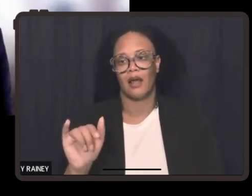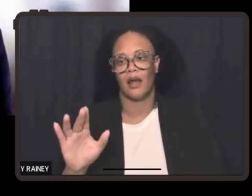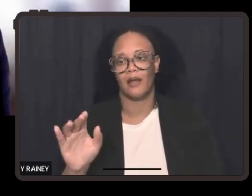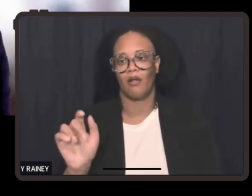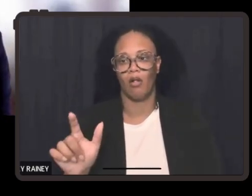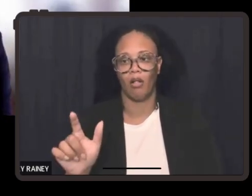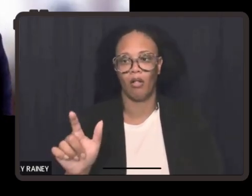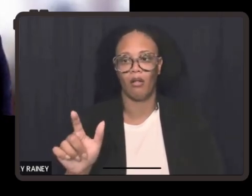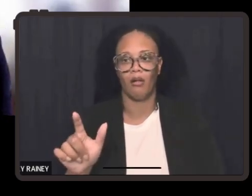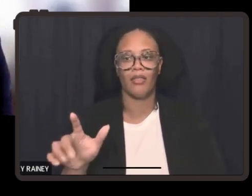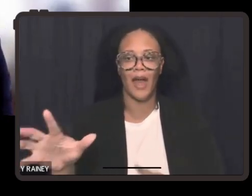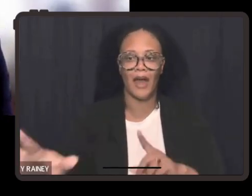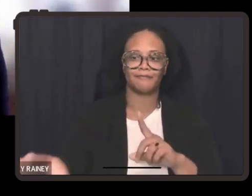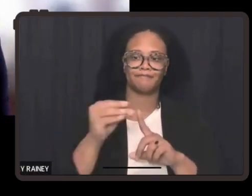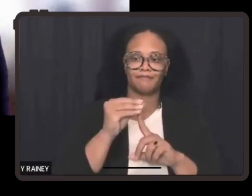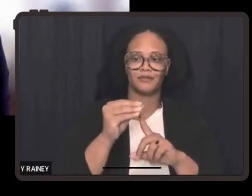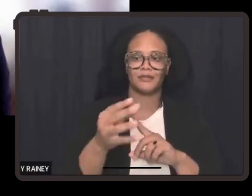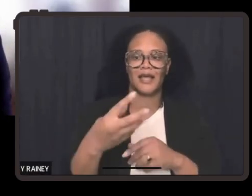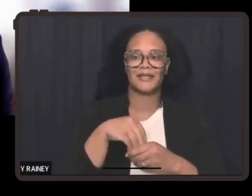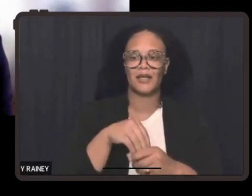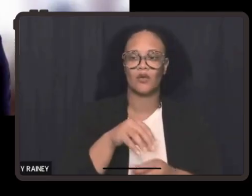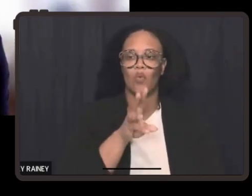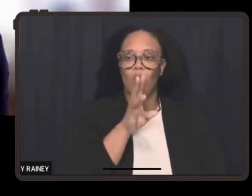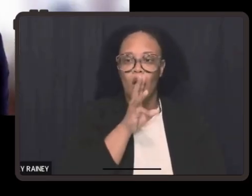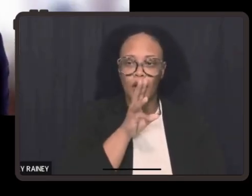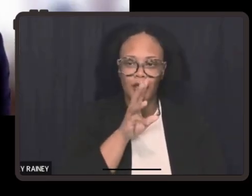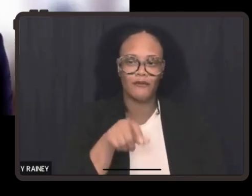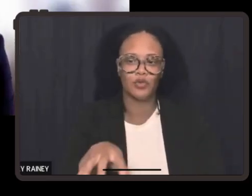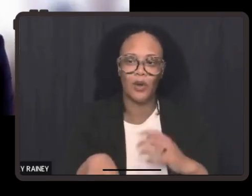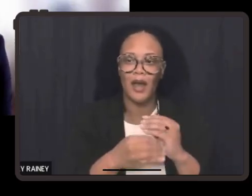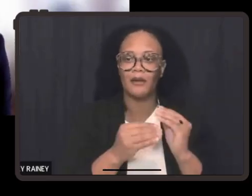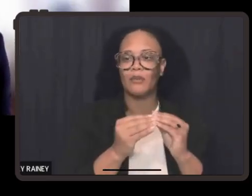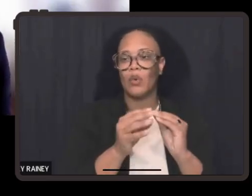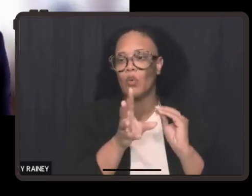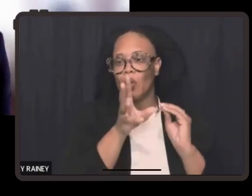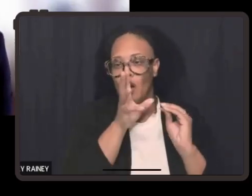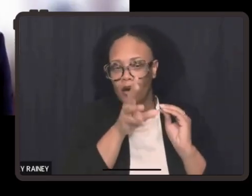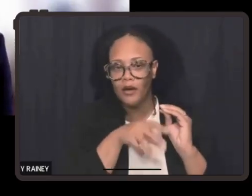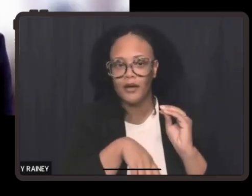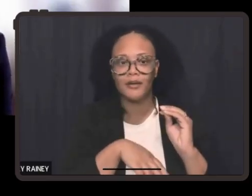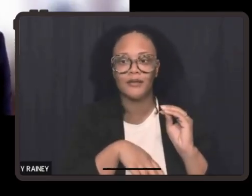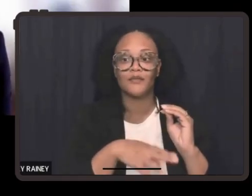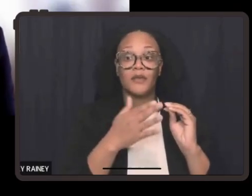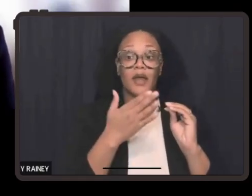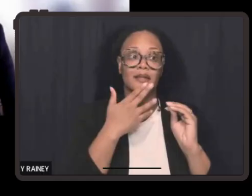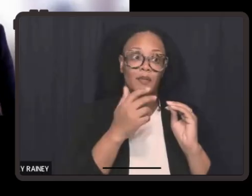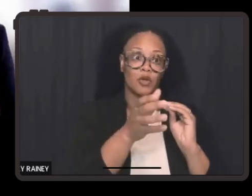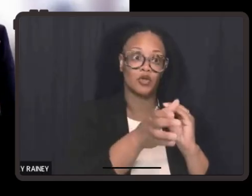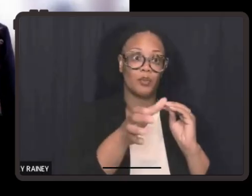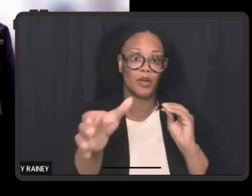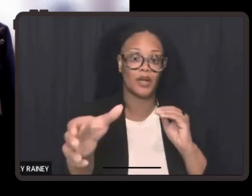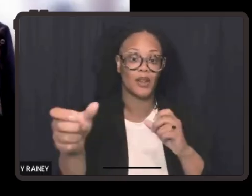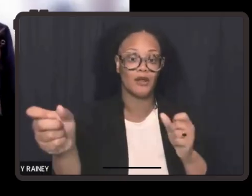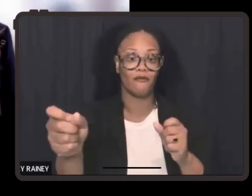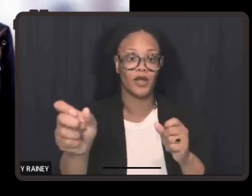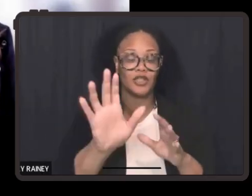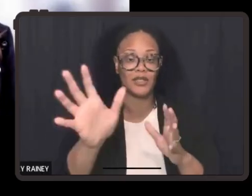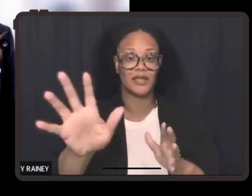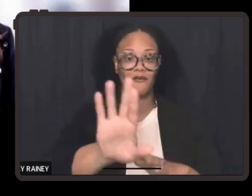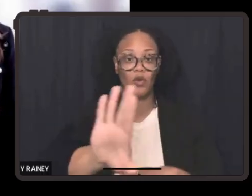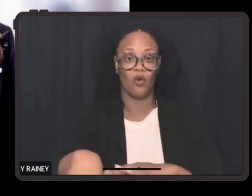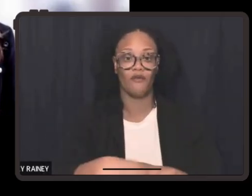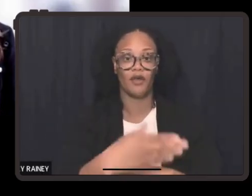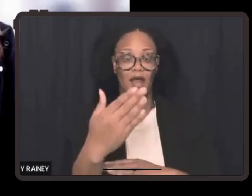to a liquid water or something like that. It's better put in the fridge overnight, and then you can drink it, and then you use